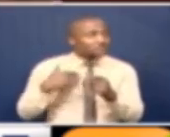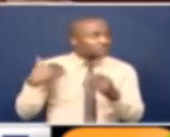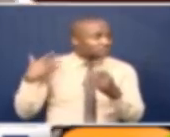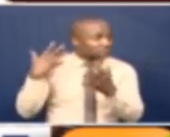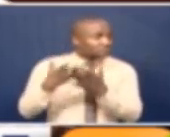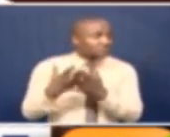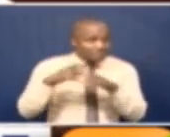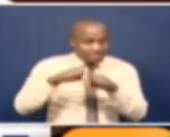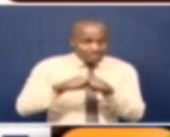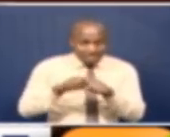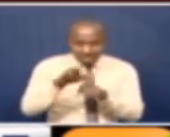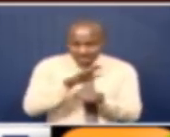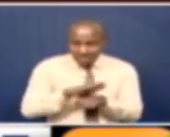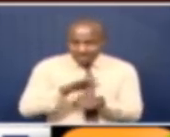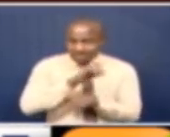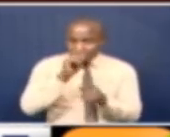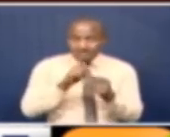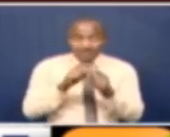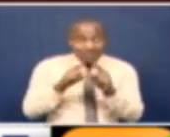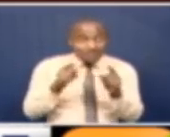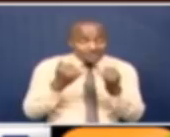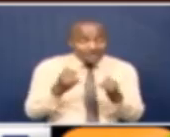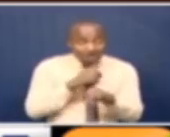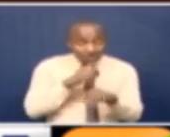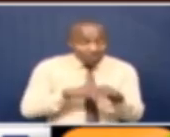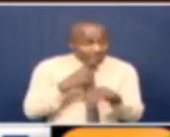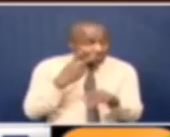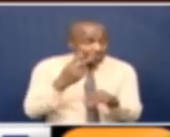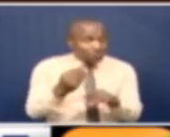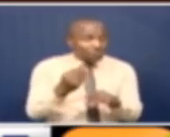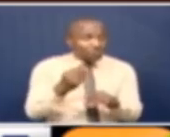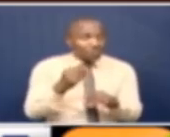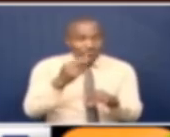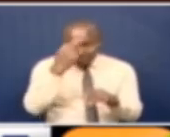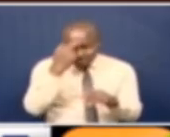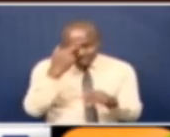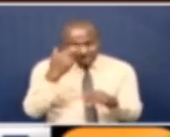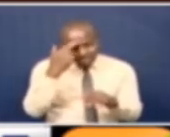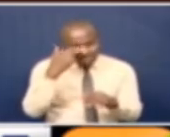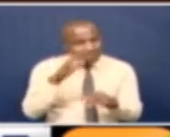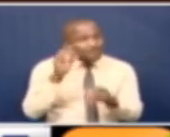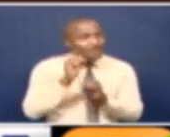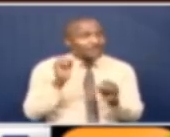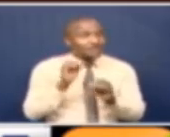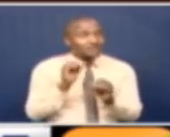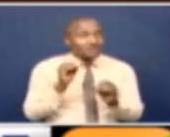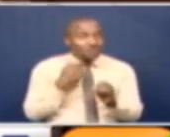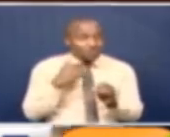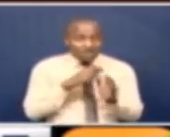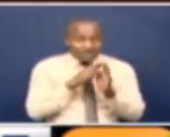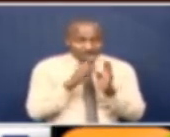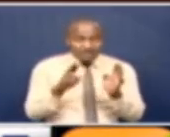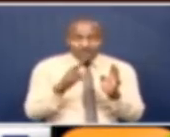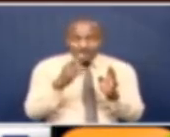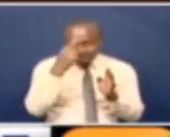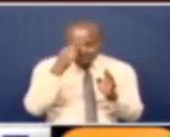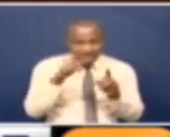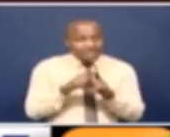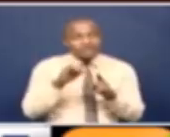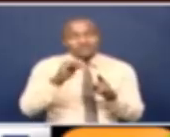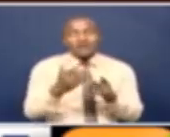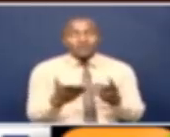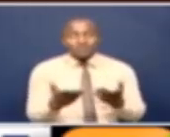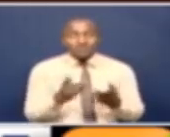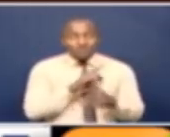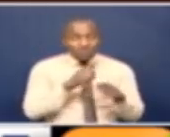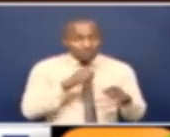a particular area. Yeah. But now, when you go to Maasai land, it is no longer Maasai land. We refer to Maasai land as a cosmopolitan place. When you go